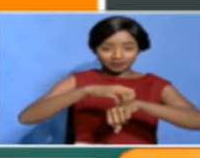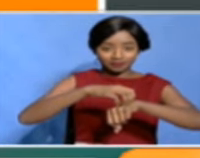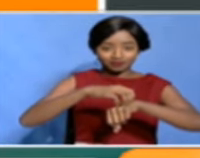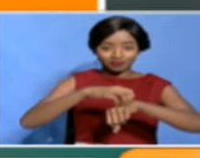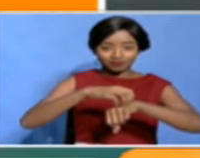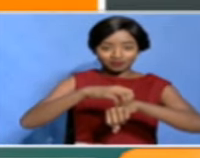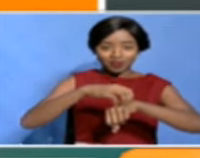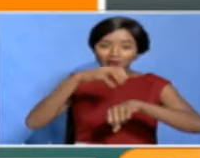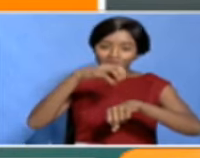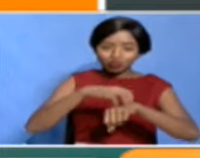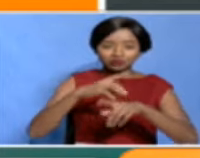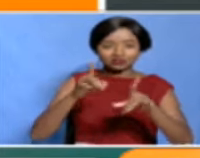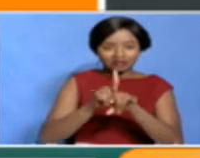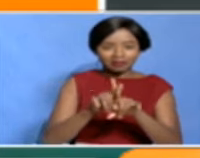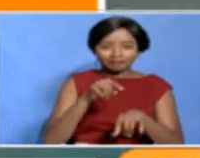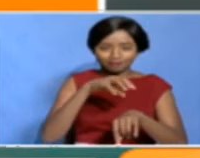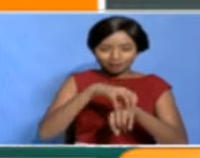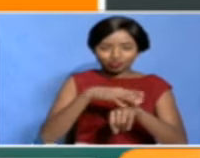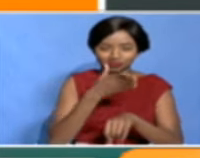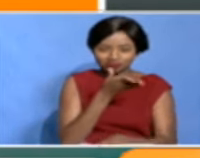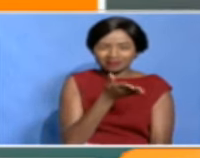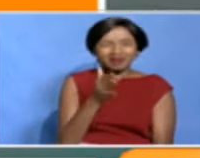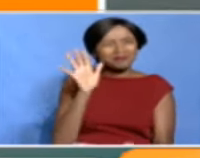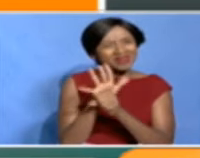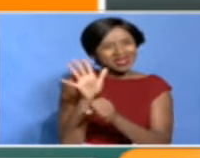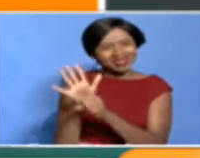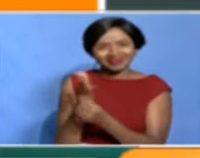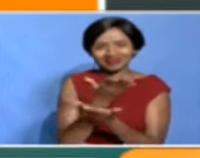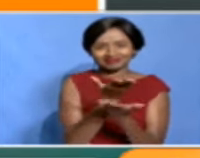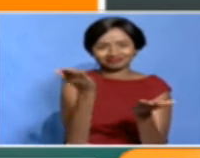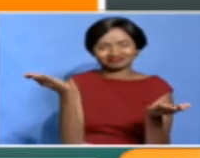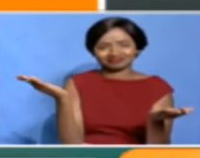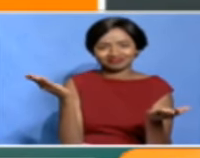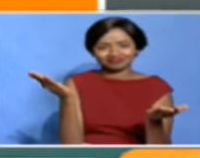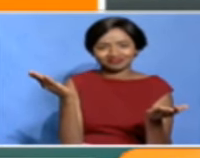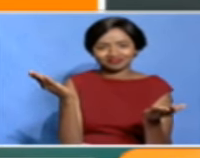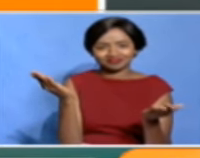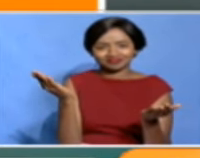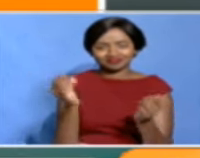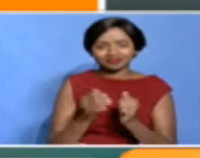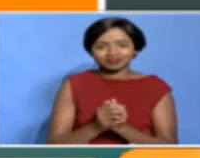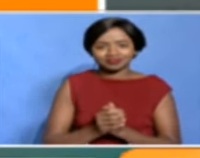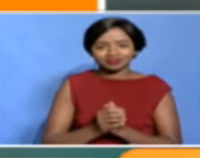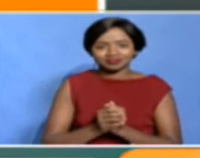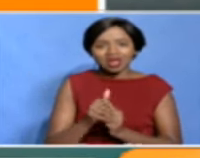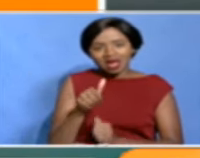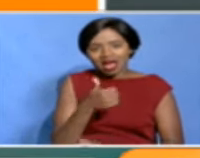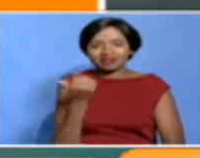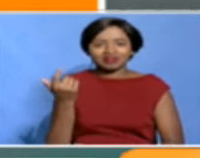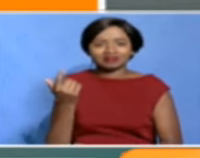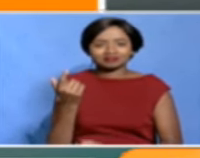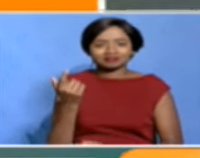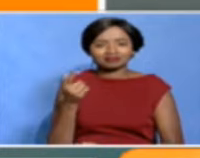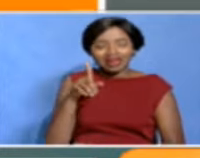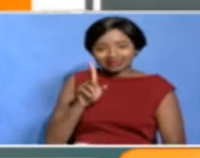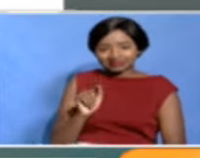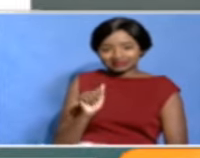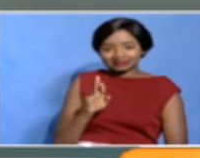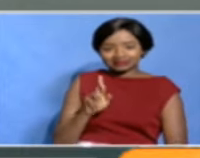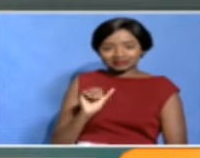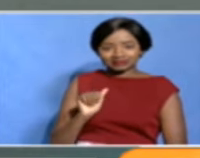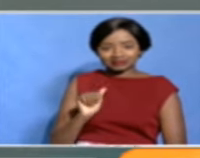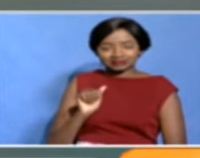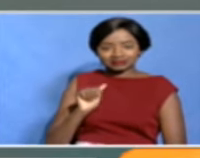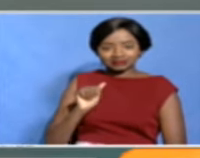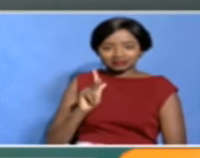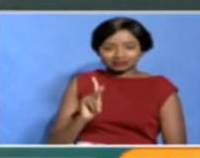Kuna kuwa mosque. Hii msikiti hapa juu msikiti Nur. Iko Bula. Kuna nyingine ya Takwa. Sasa hii msikiti ya Takwa